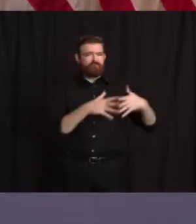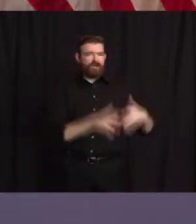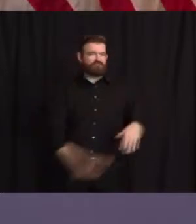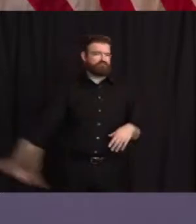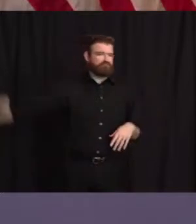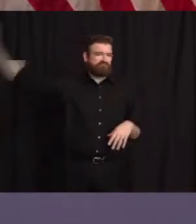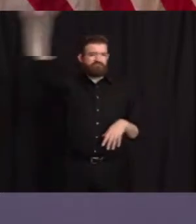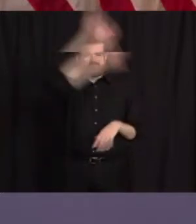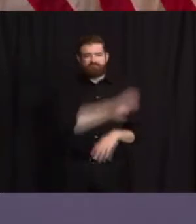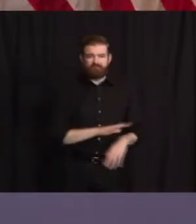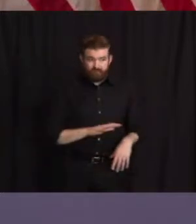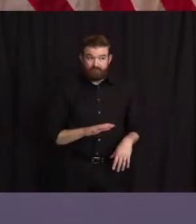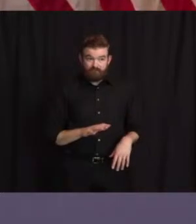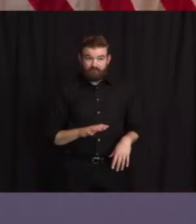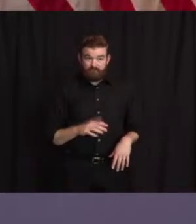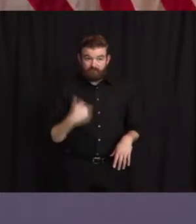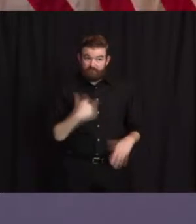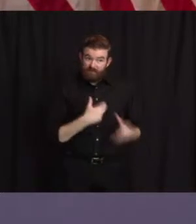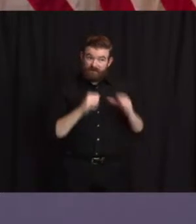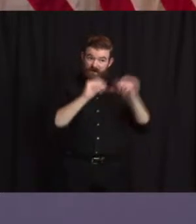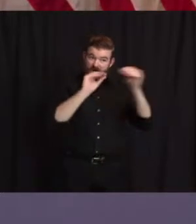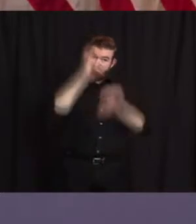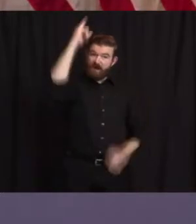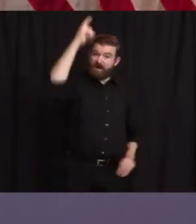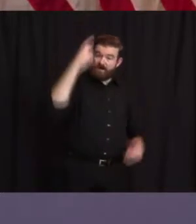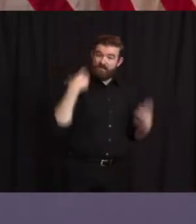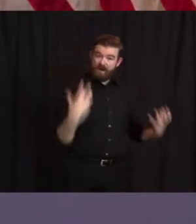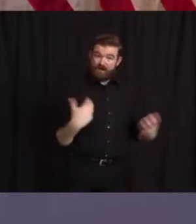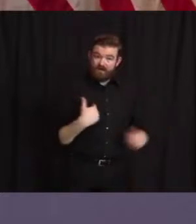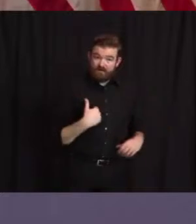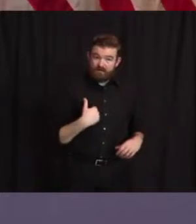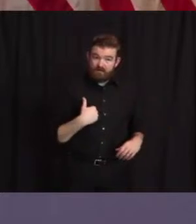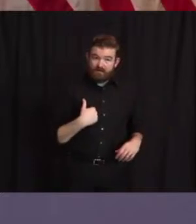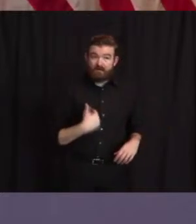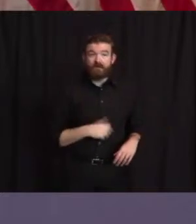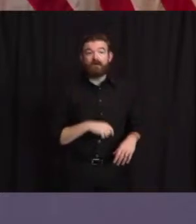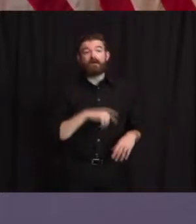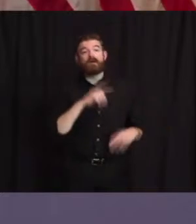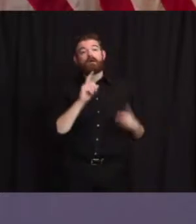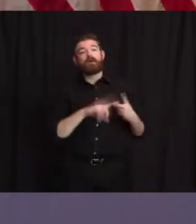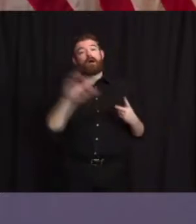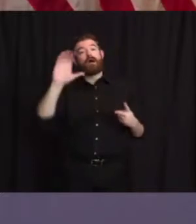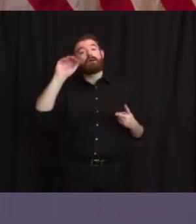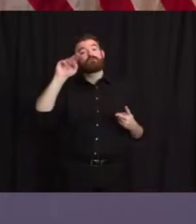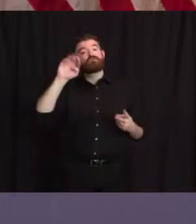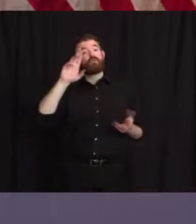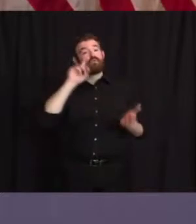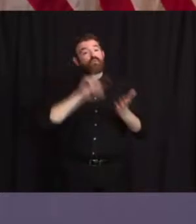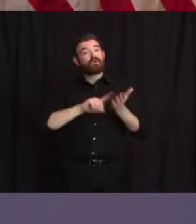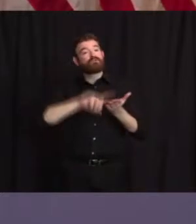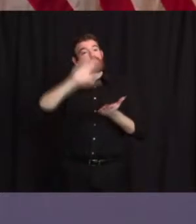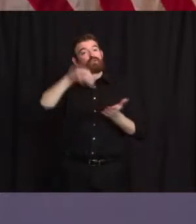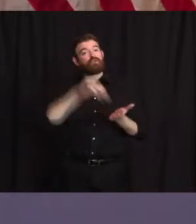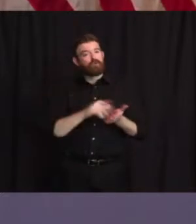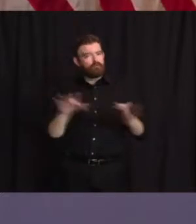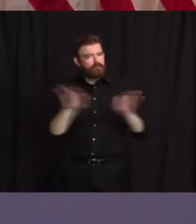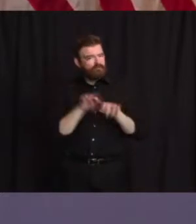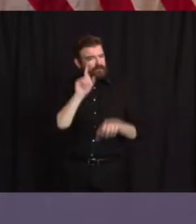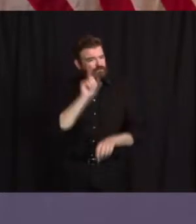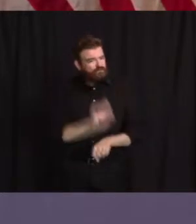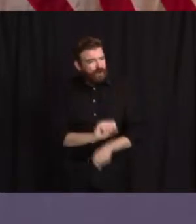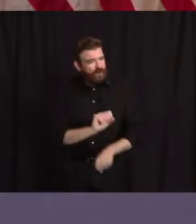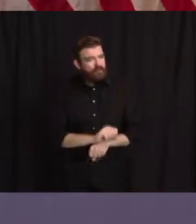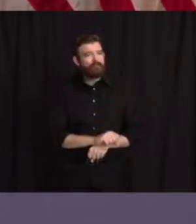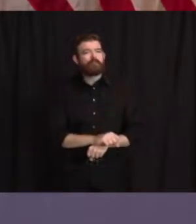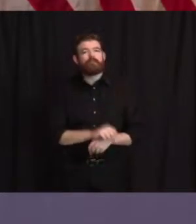changer for a lot of things, including jobs as well as for education. Beyond that, I've got no comment on that. Anything on the